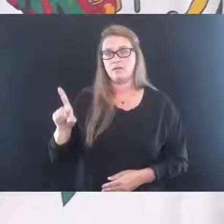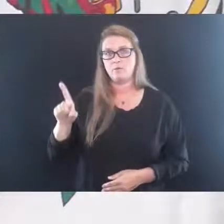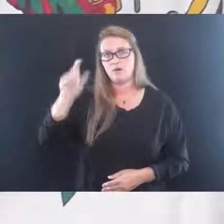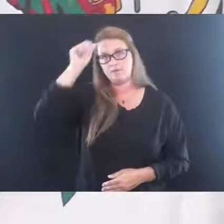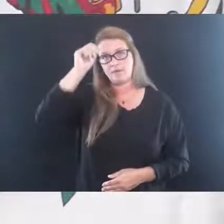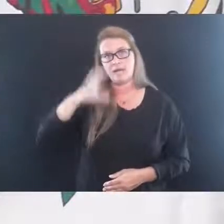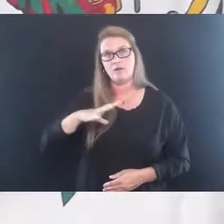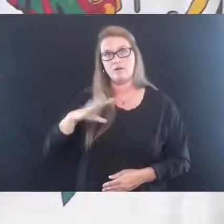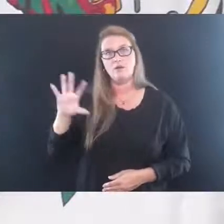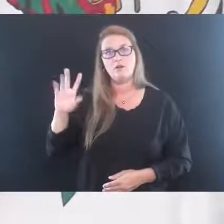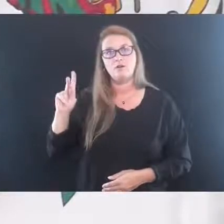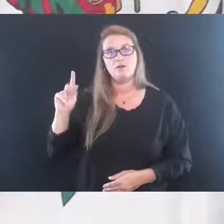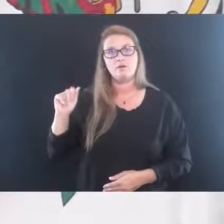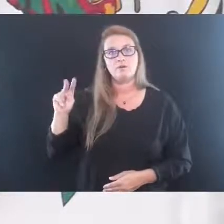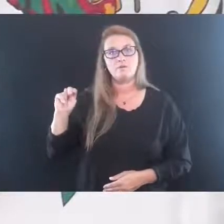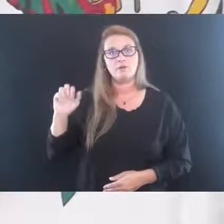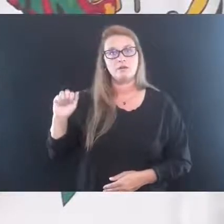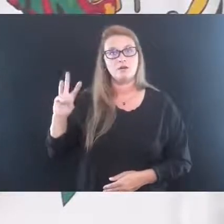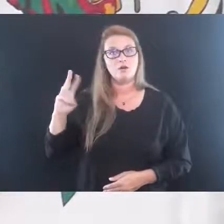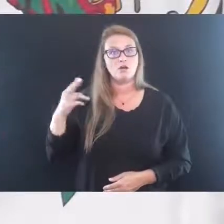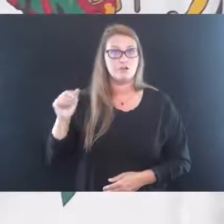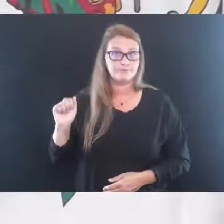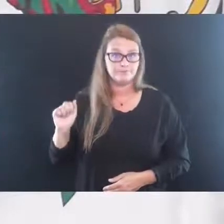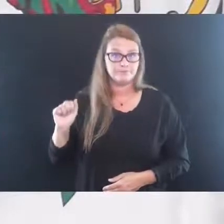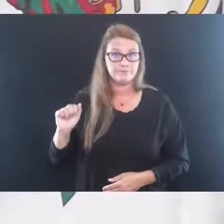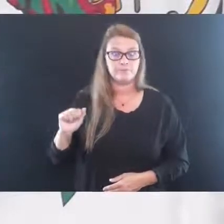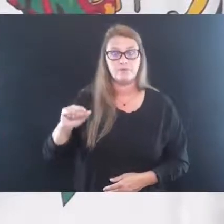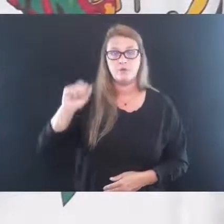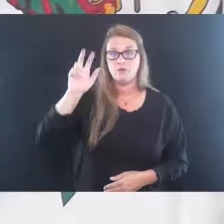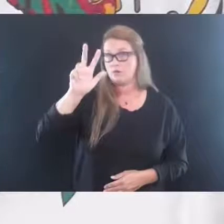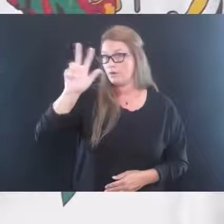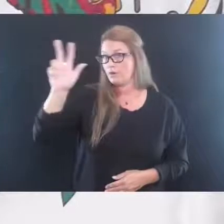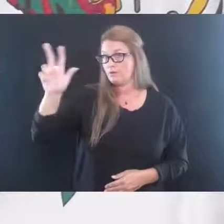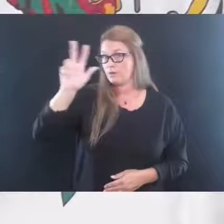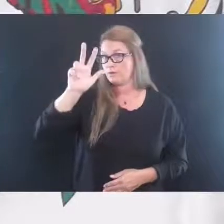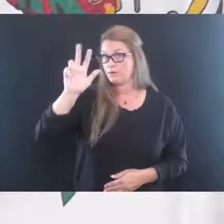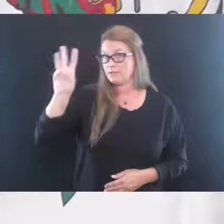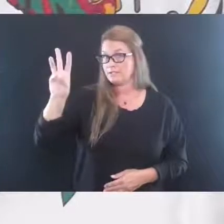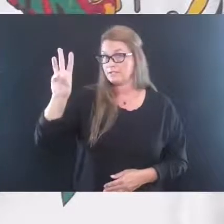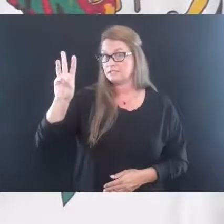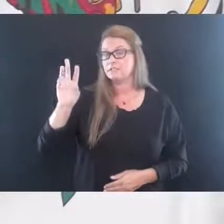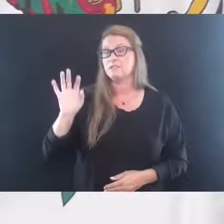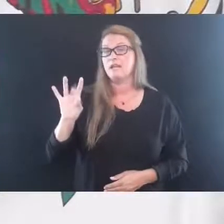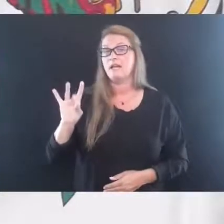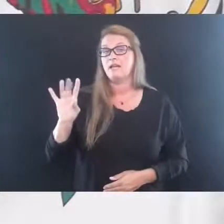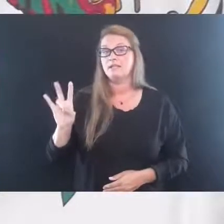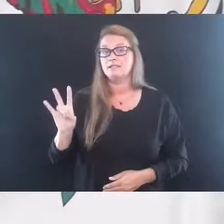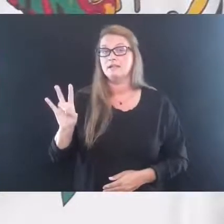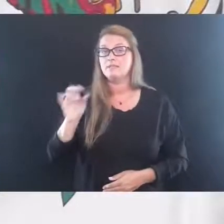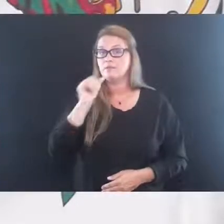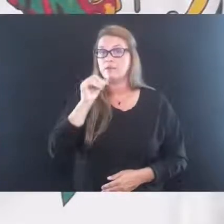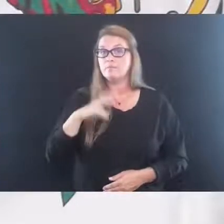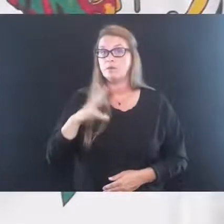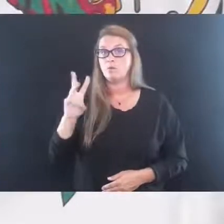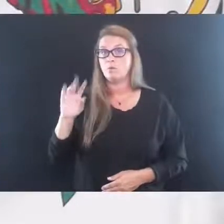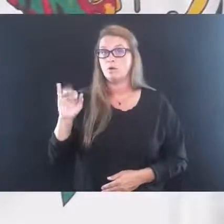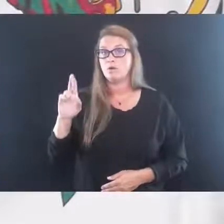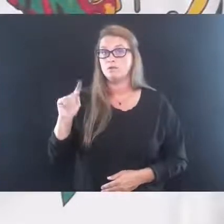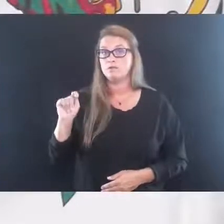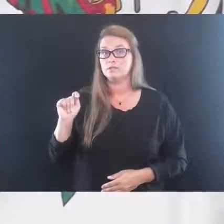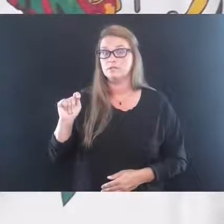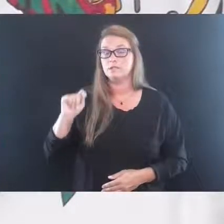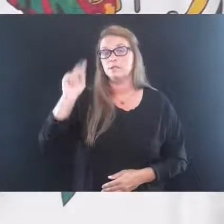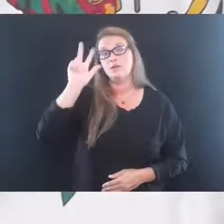male from Kanawha County. The 3,336th death is an 87-year-old female from Work County.